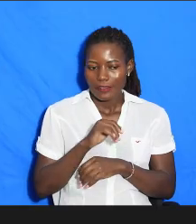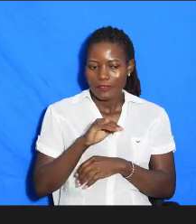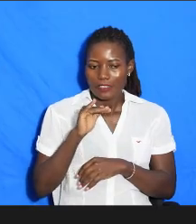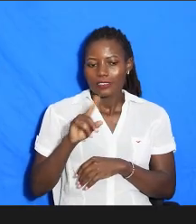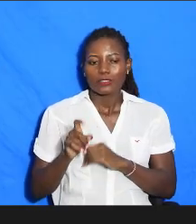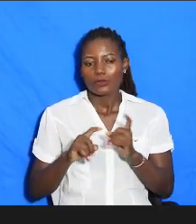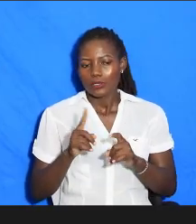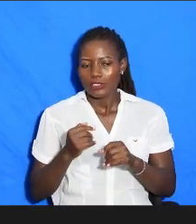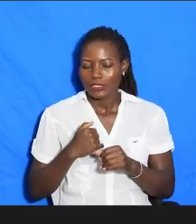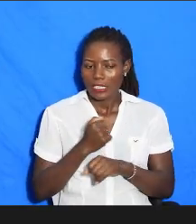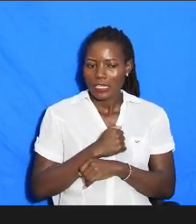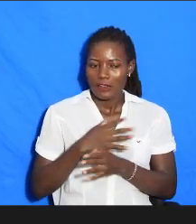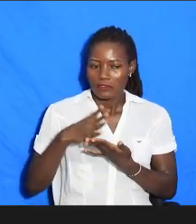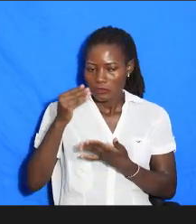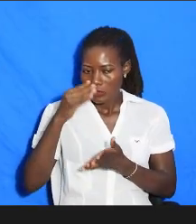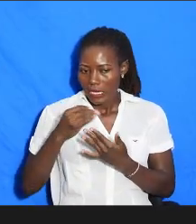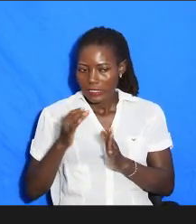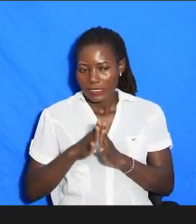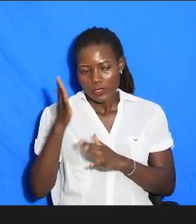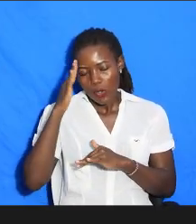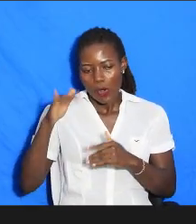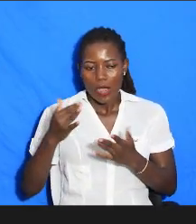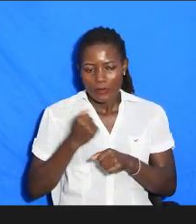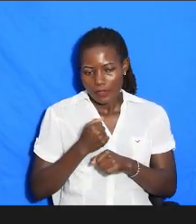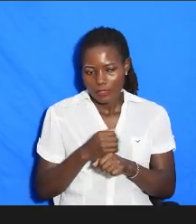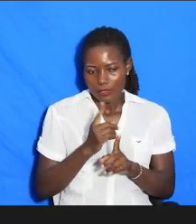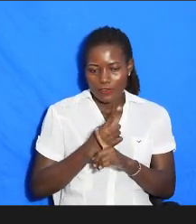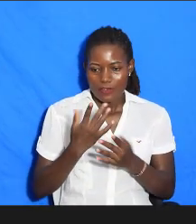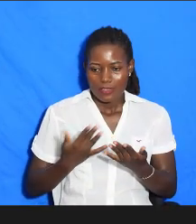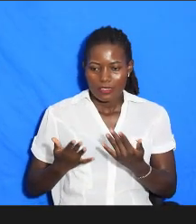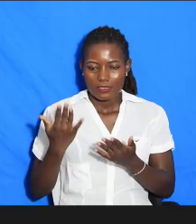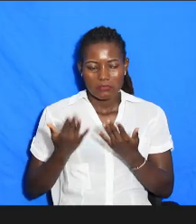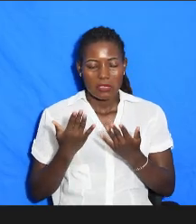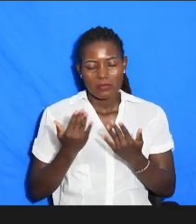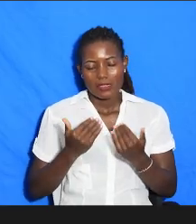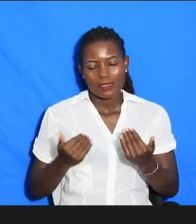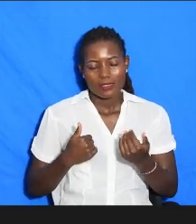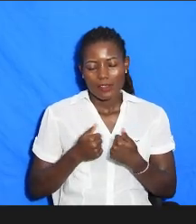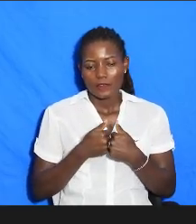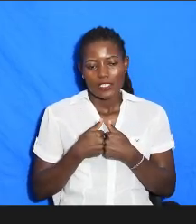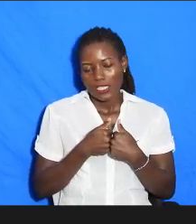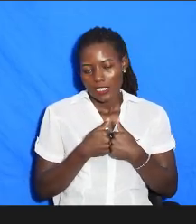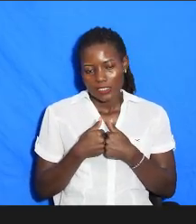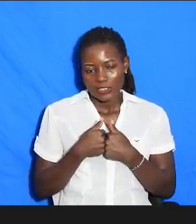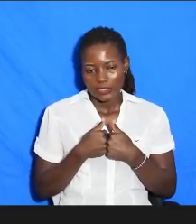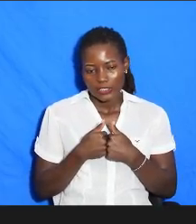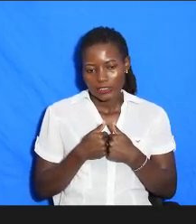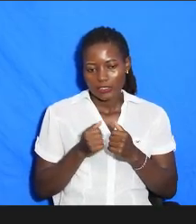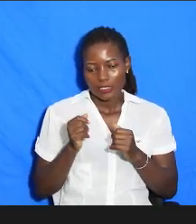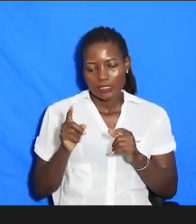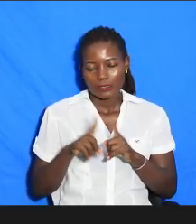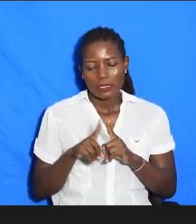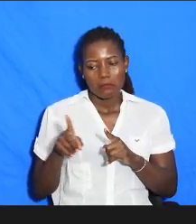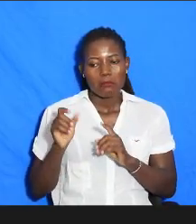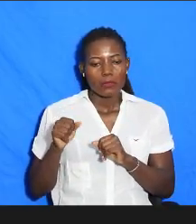know how they handle one, two, three things or yeah, that things that maybe I'm struggling with and maybe they can help me